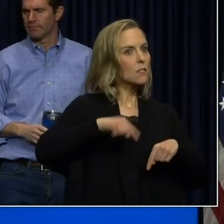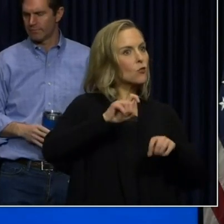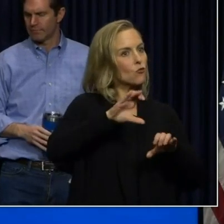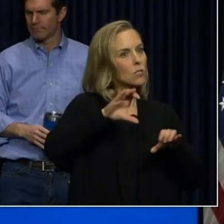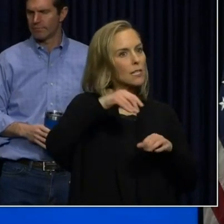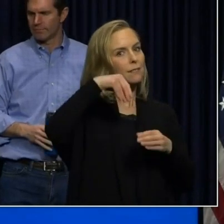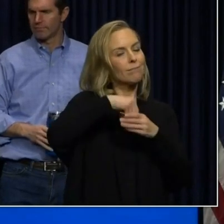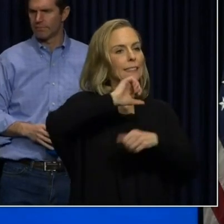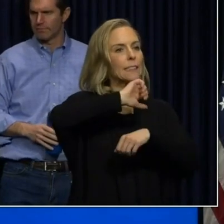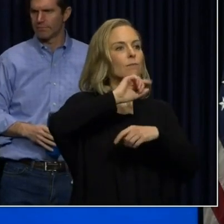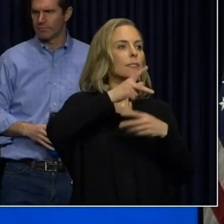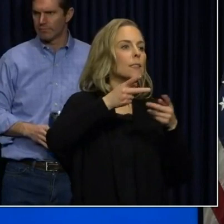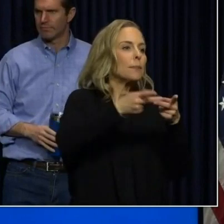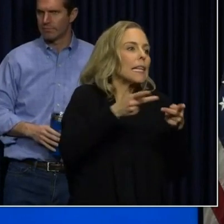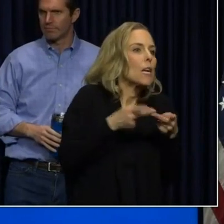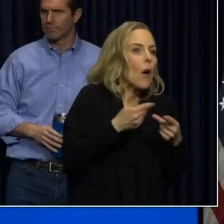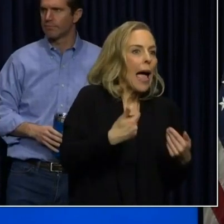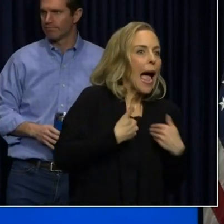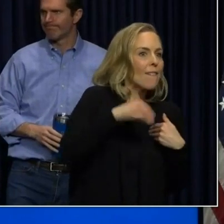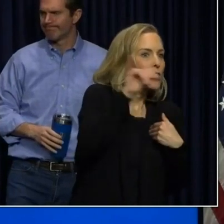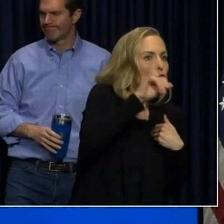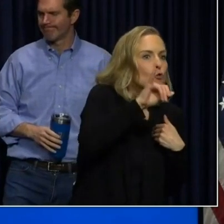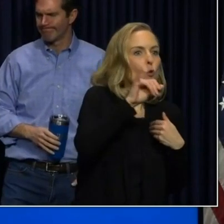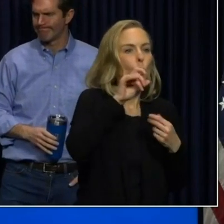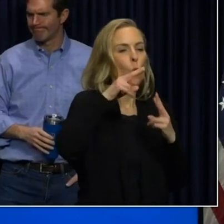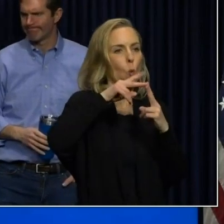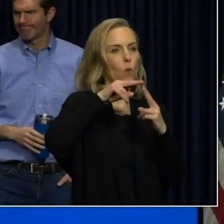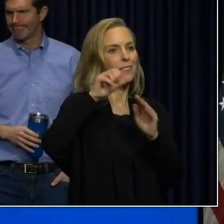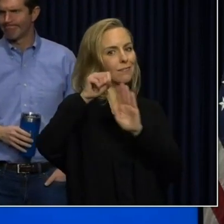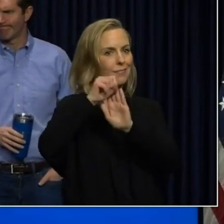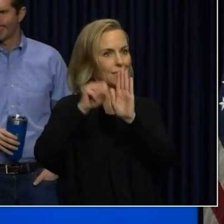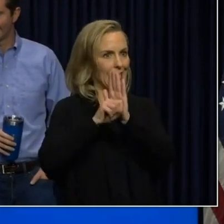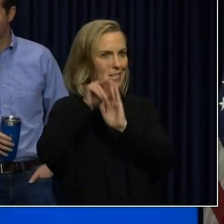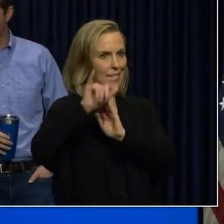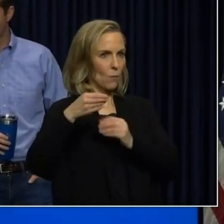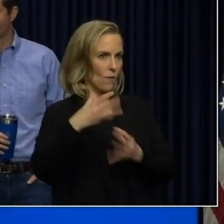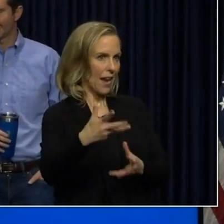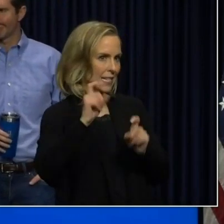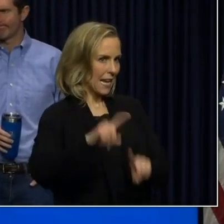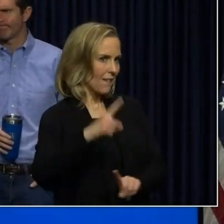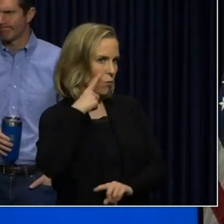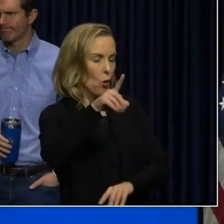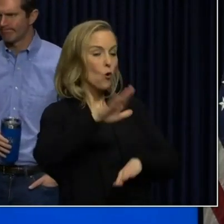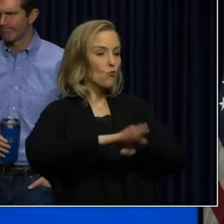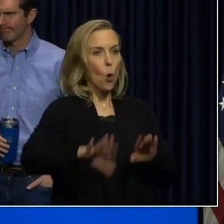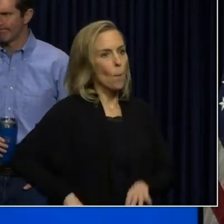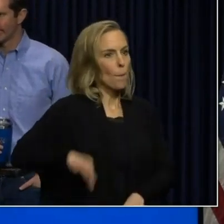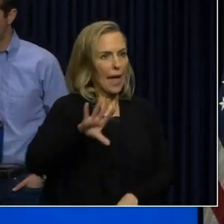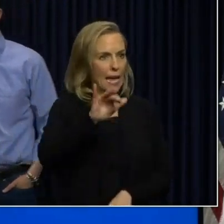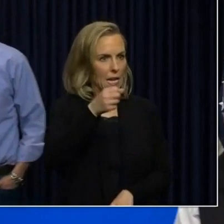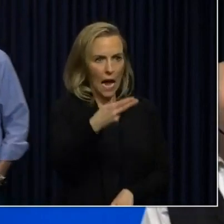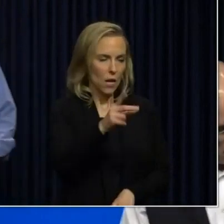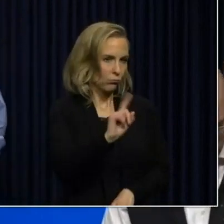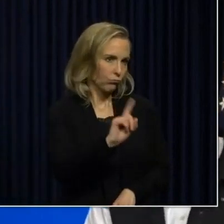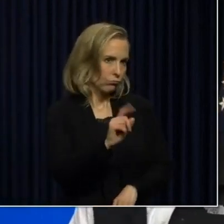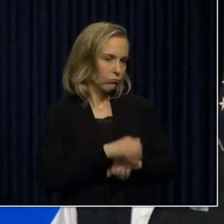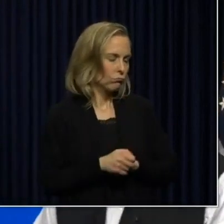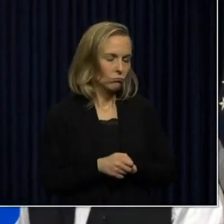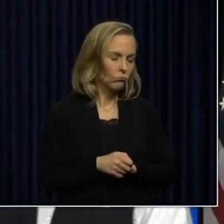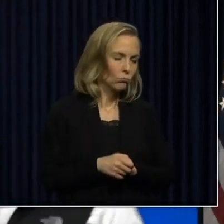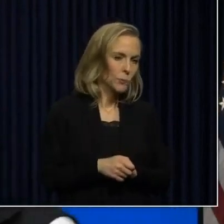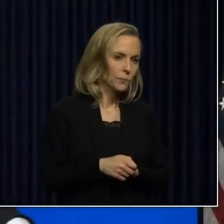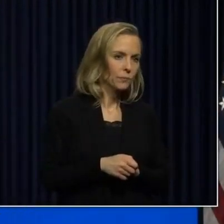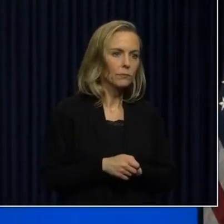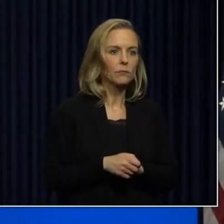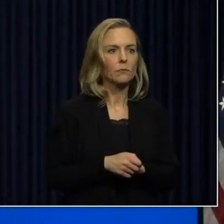done in a setting where they can use insurance or where the state of Kentucky is providing the test for you. Don't hand over cash for those tests.